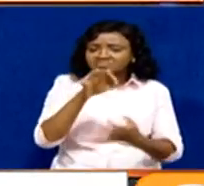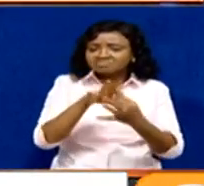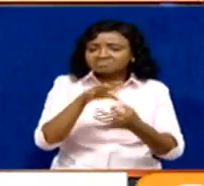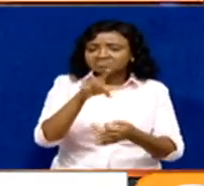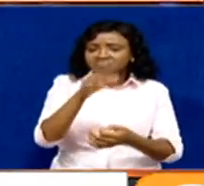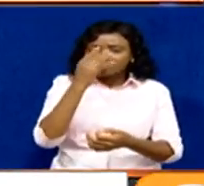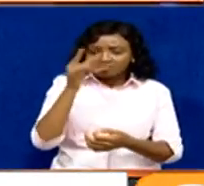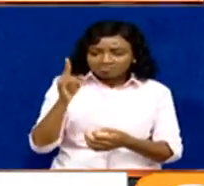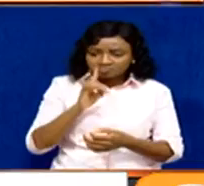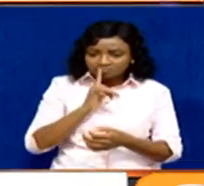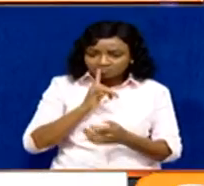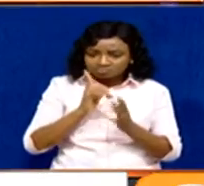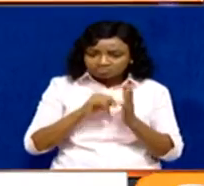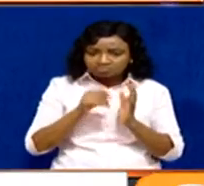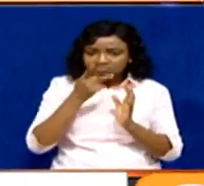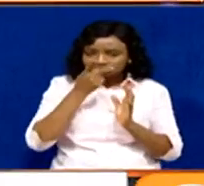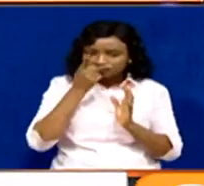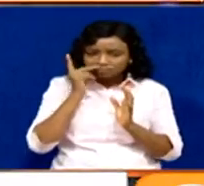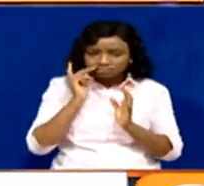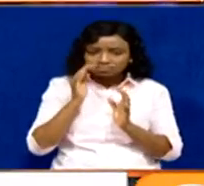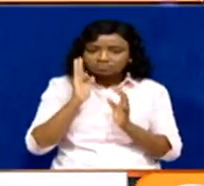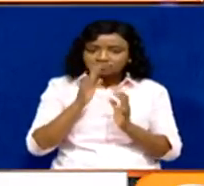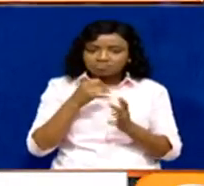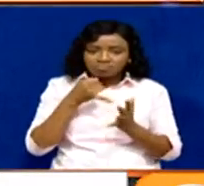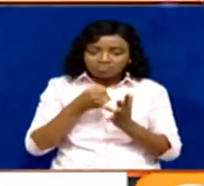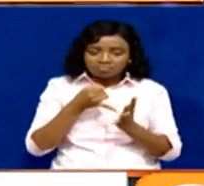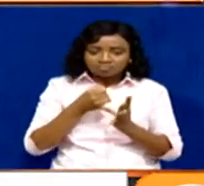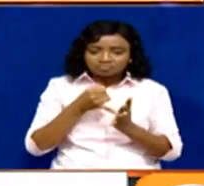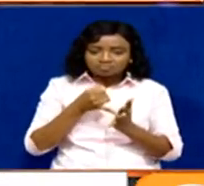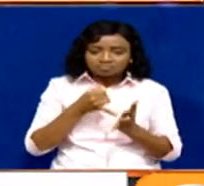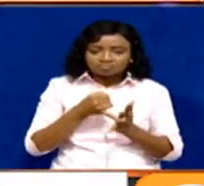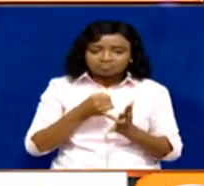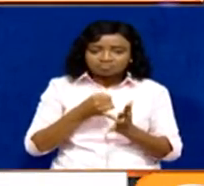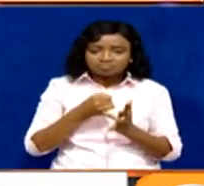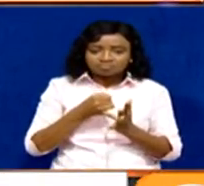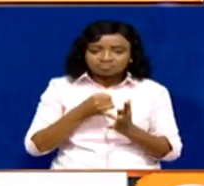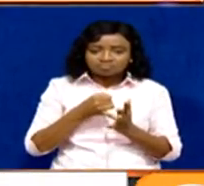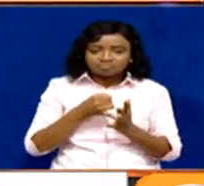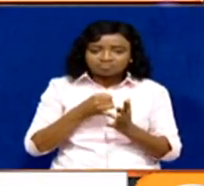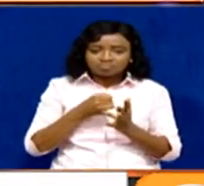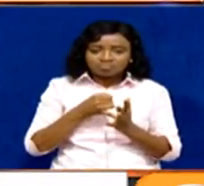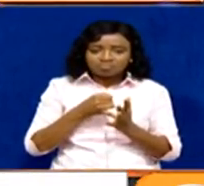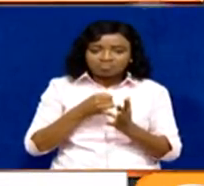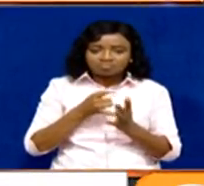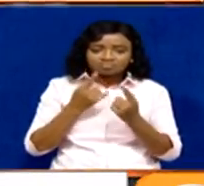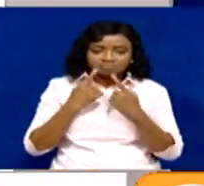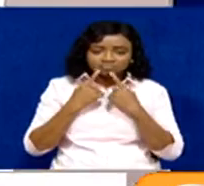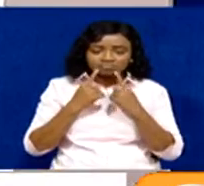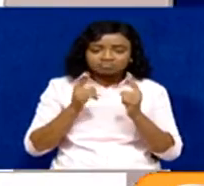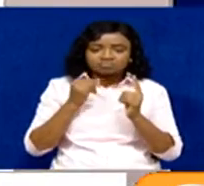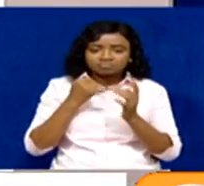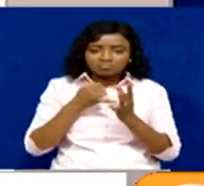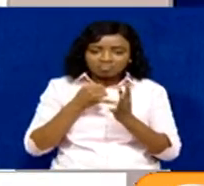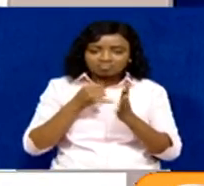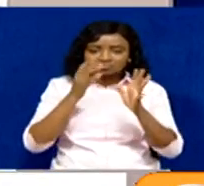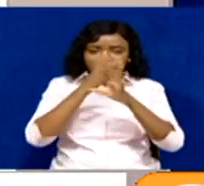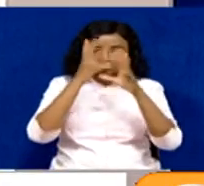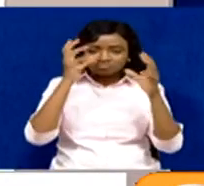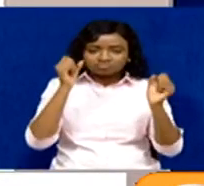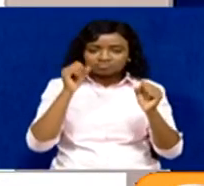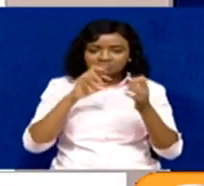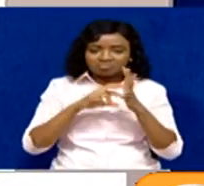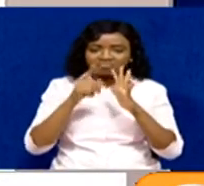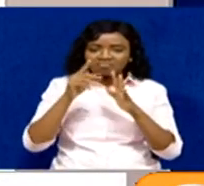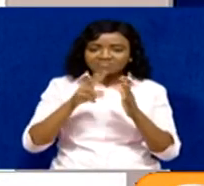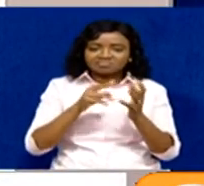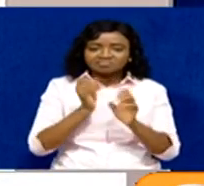that he will run for office, has put the last nail on the Oka coffin. What precisely. The reason